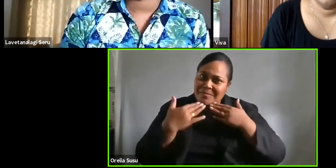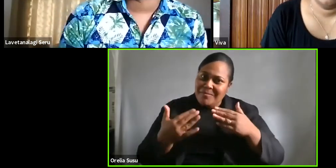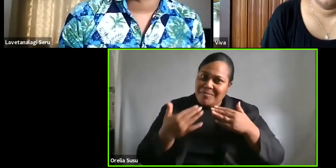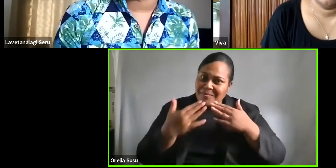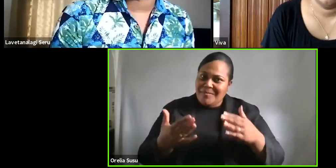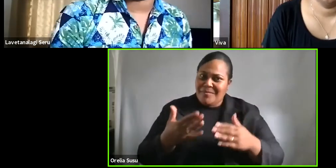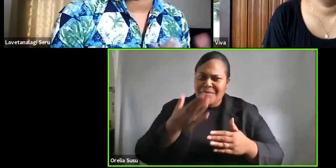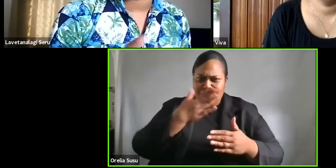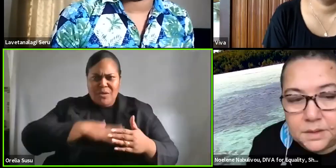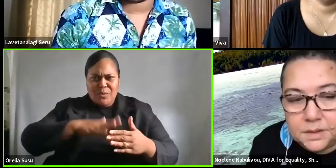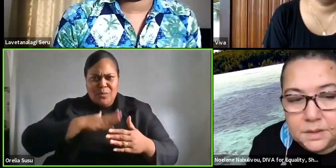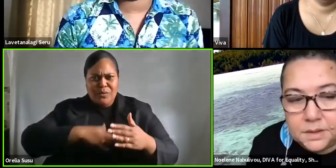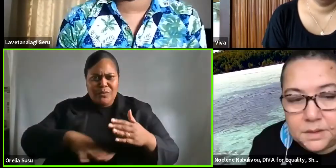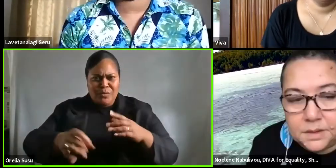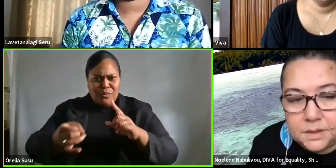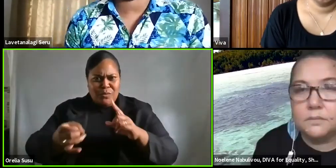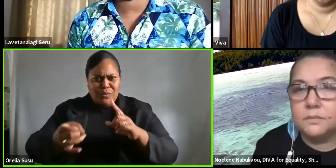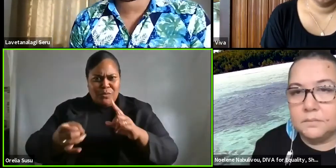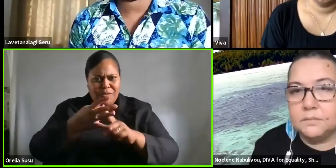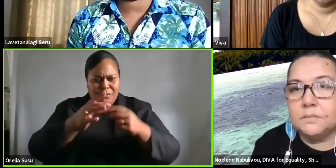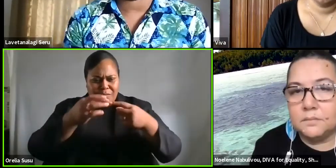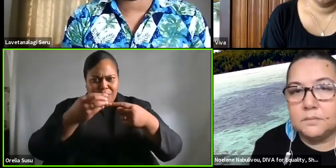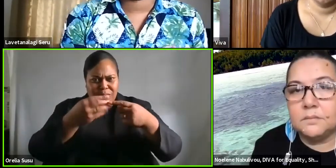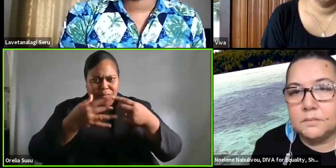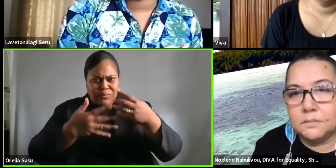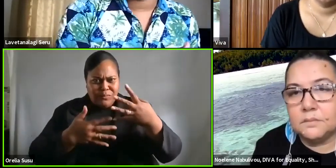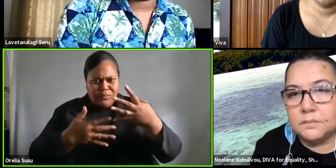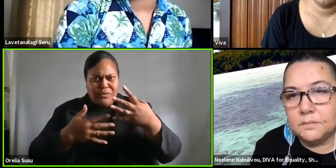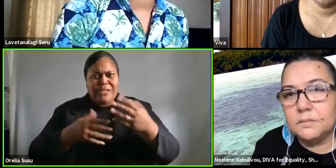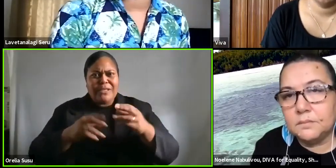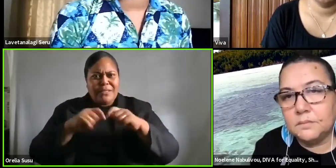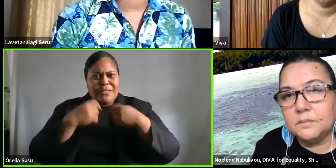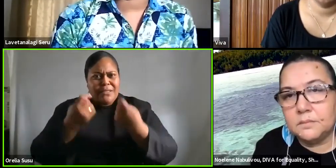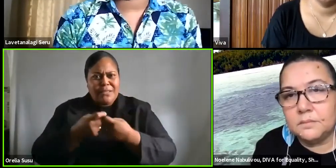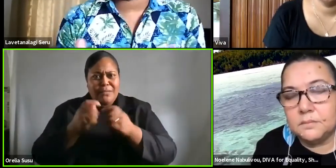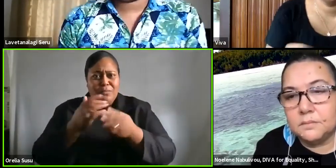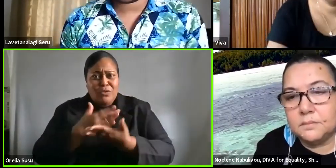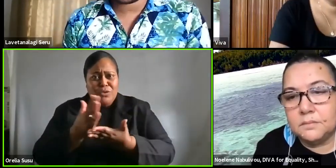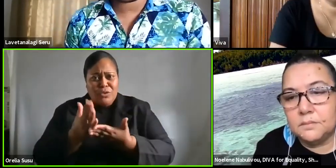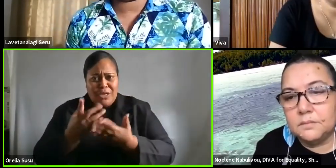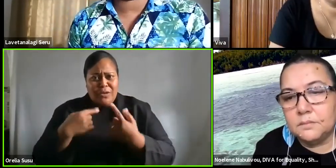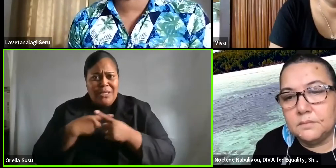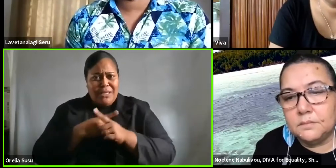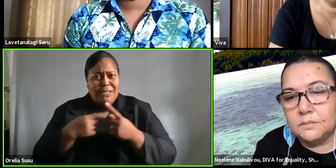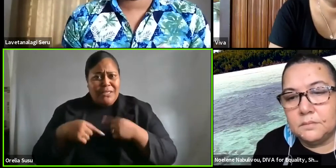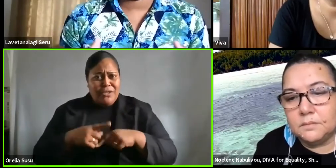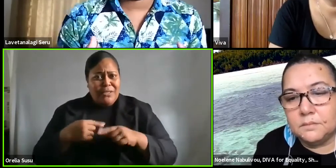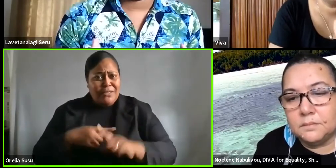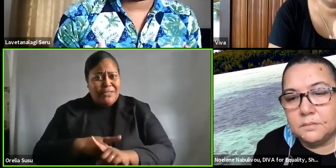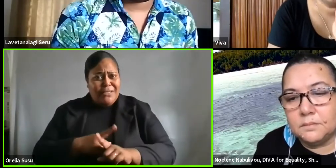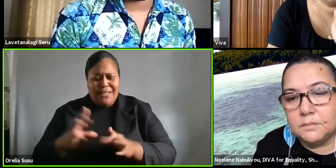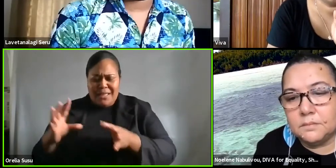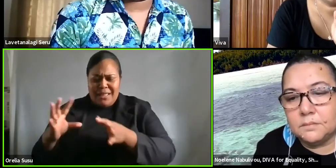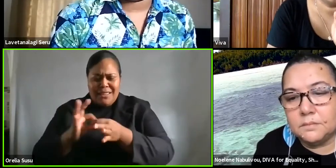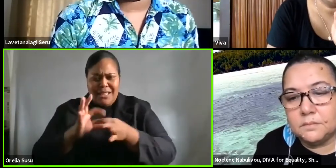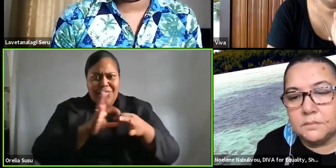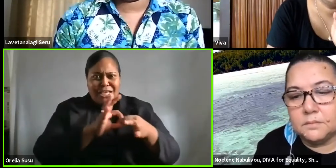importance of some of the things that the team has shared around intersectionality and interlinkage and,